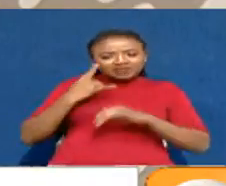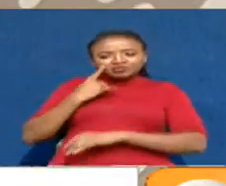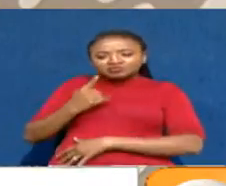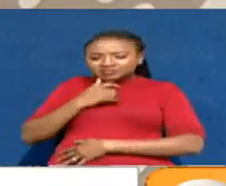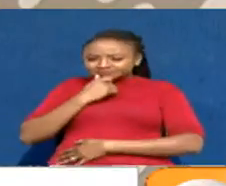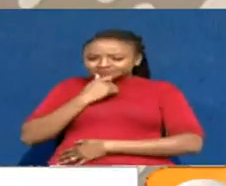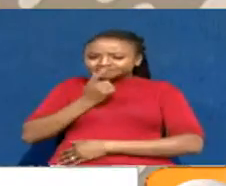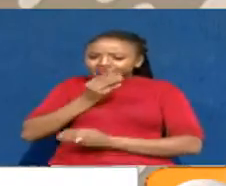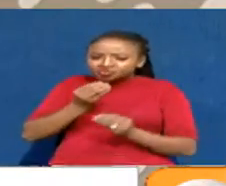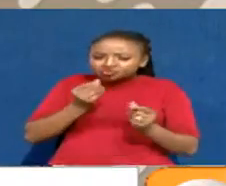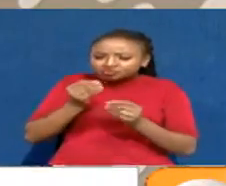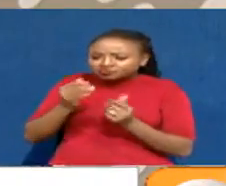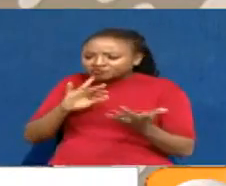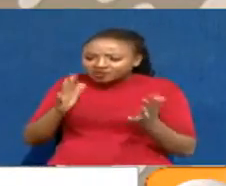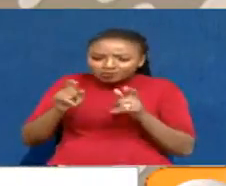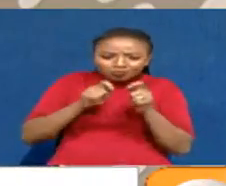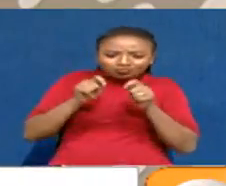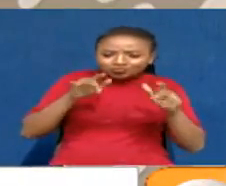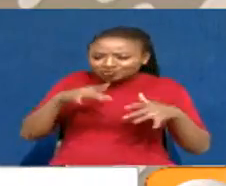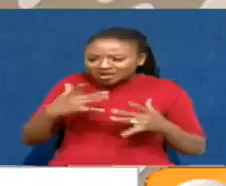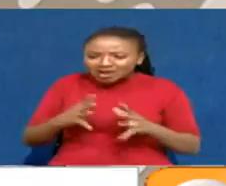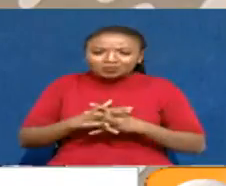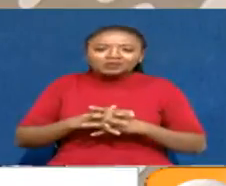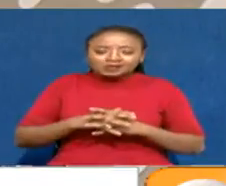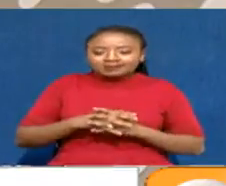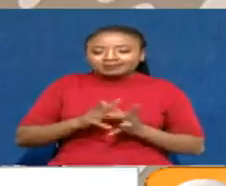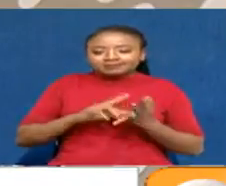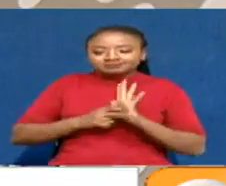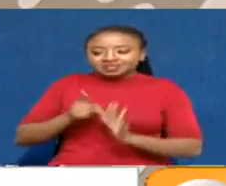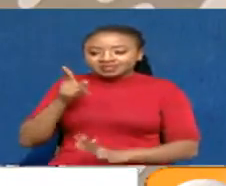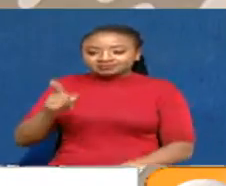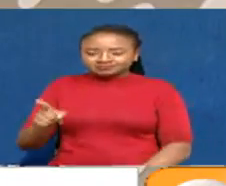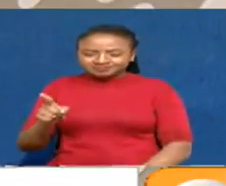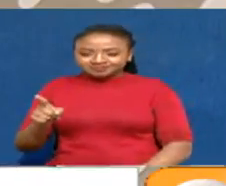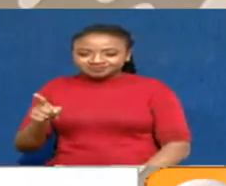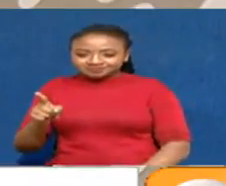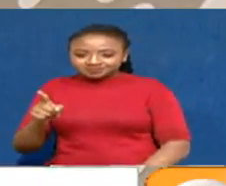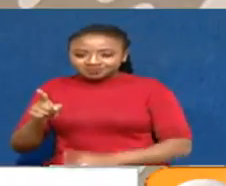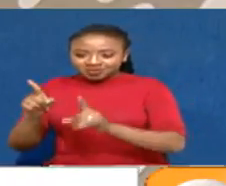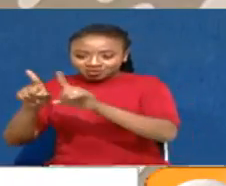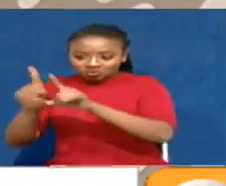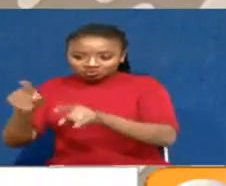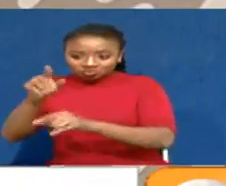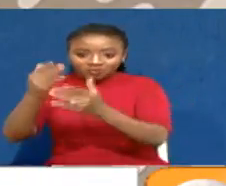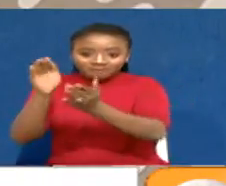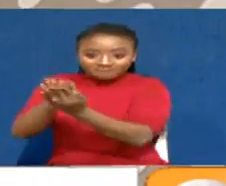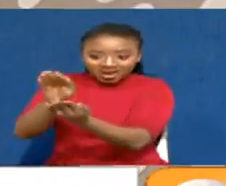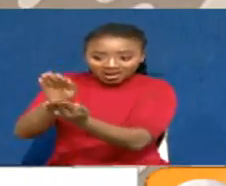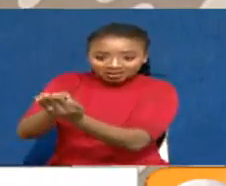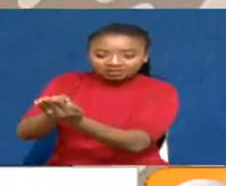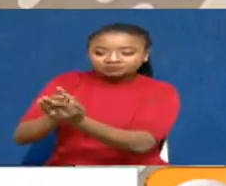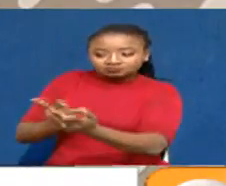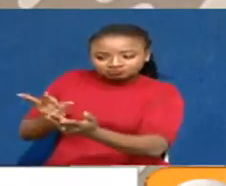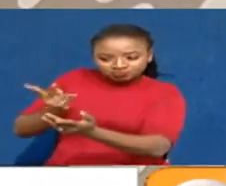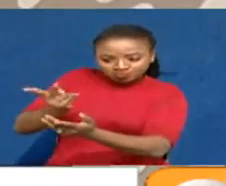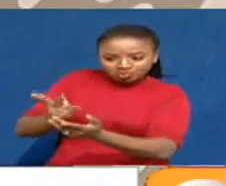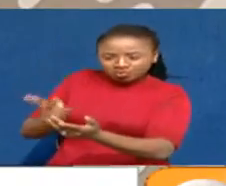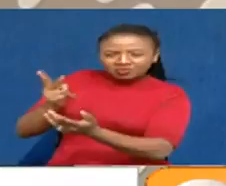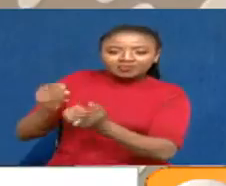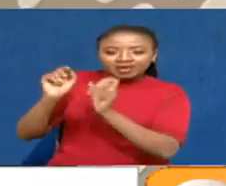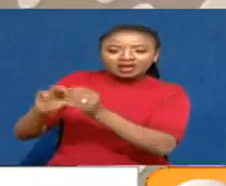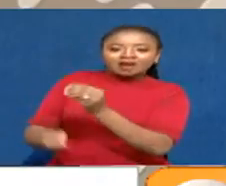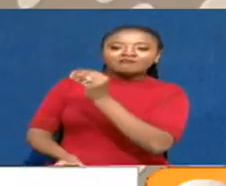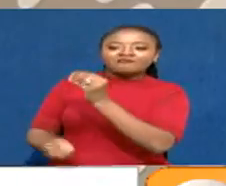space, is if now the lenders and the banks can form a partnership and provide a